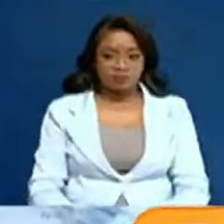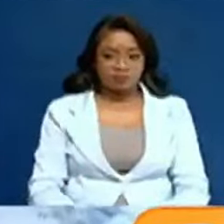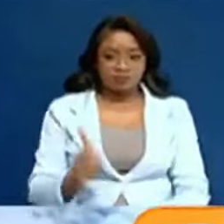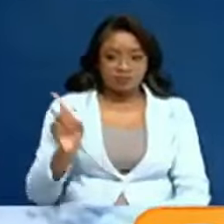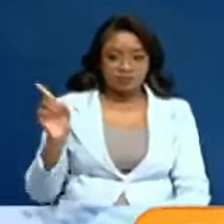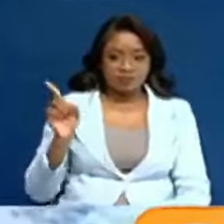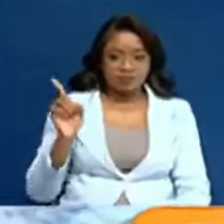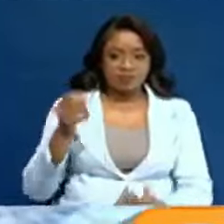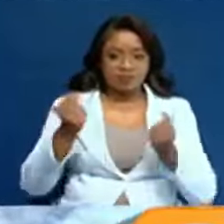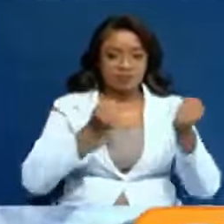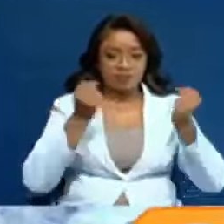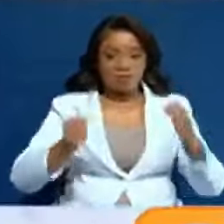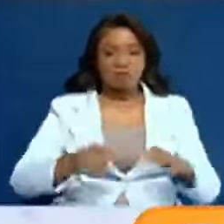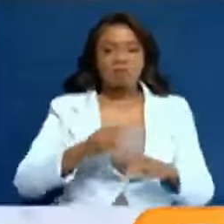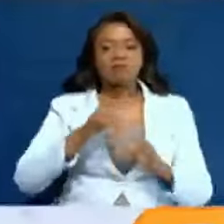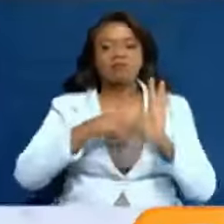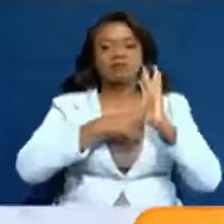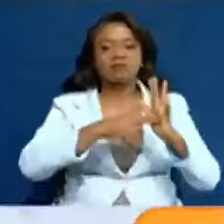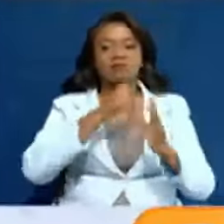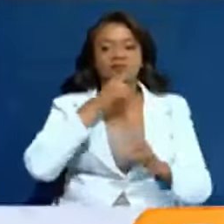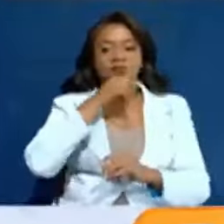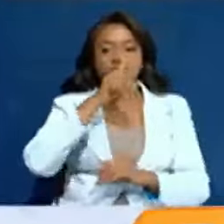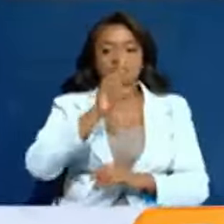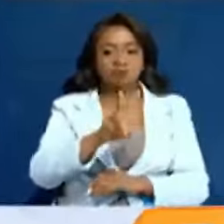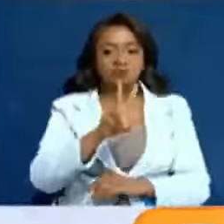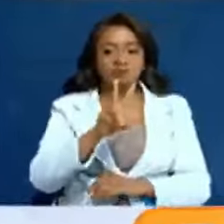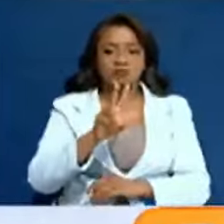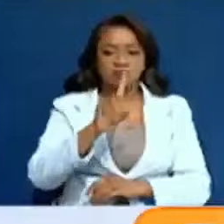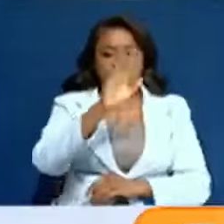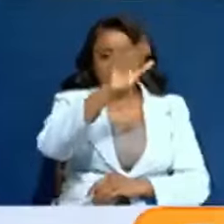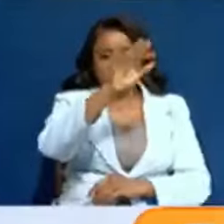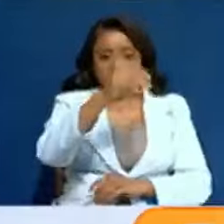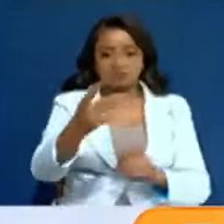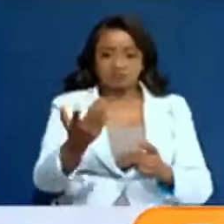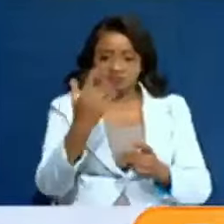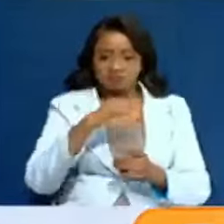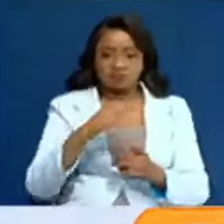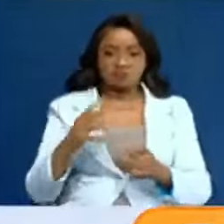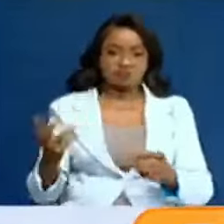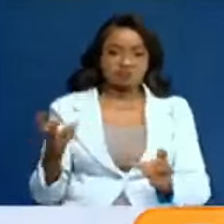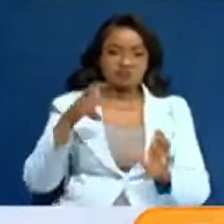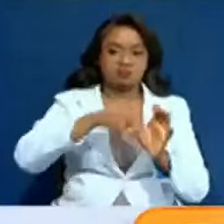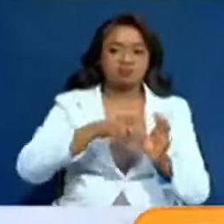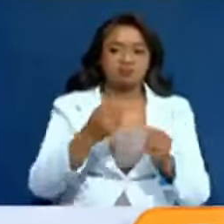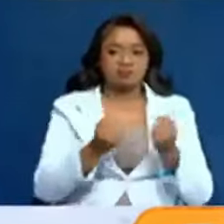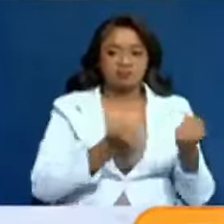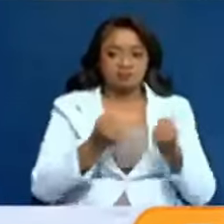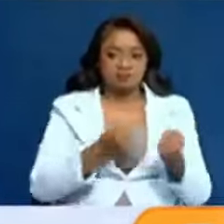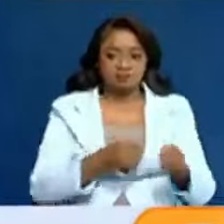out and signals two men. One comes and gets into the vehicle,